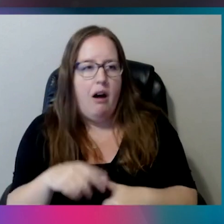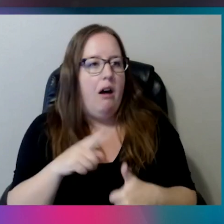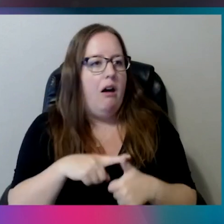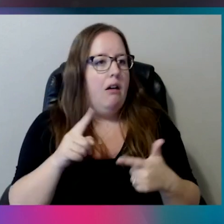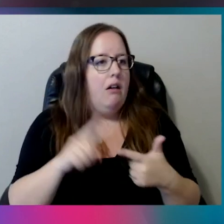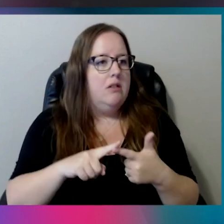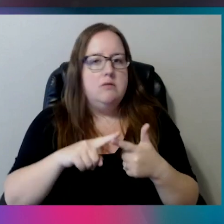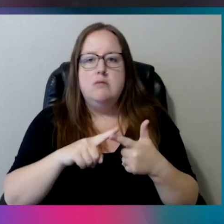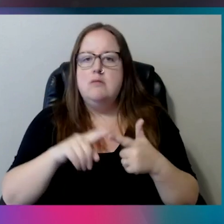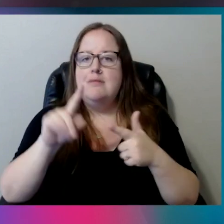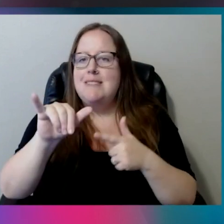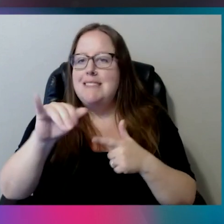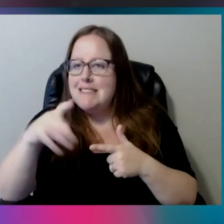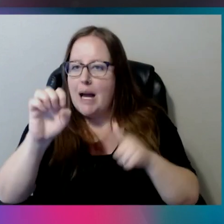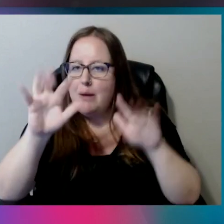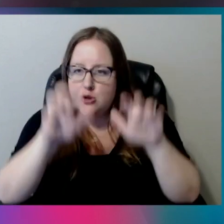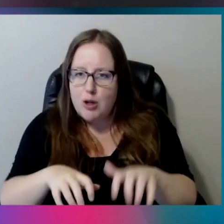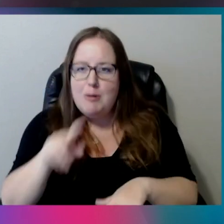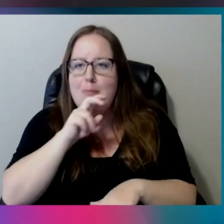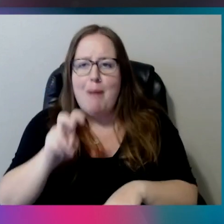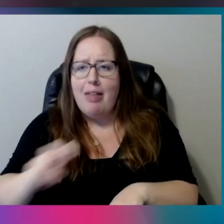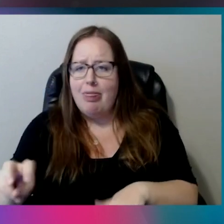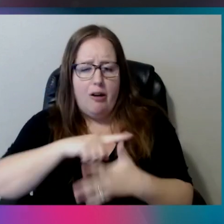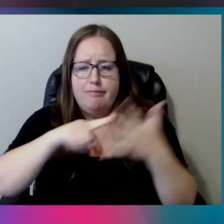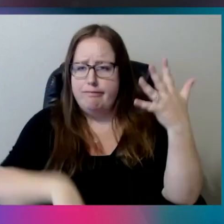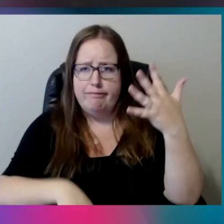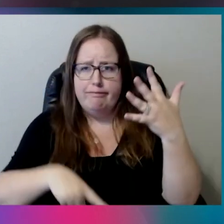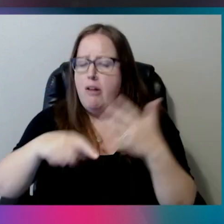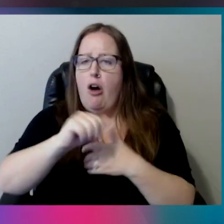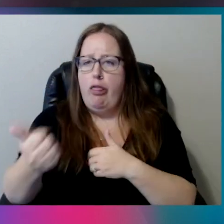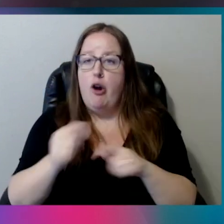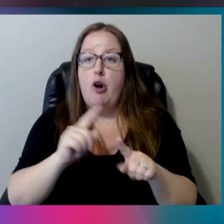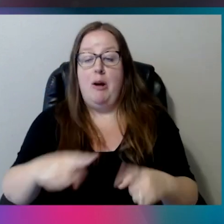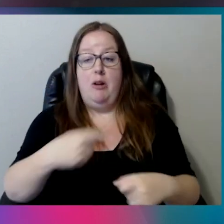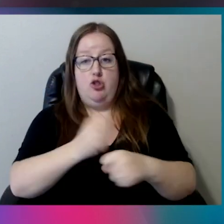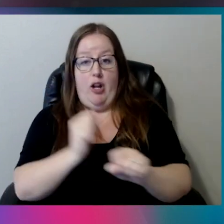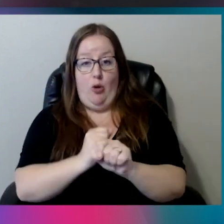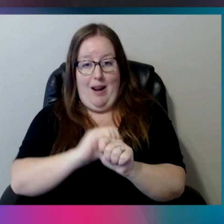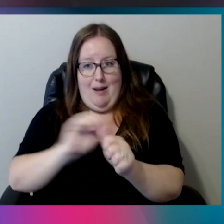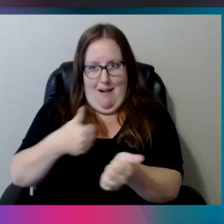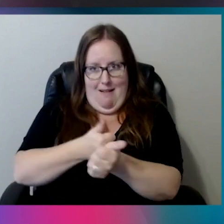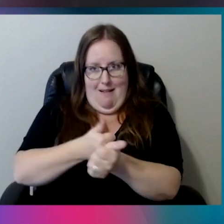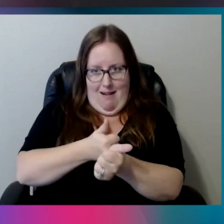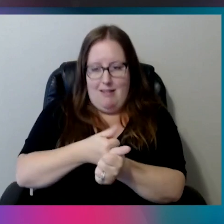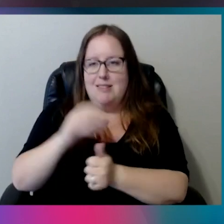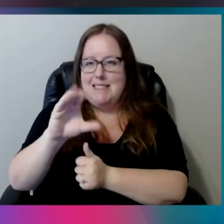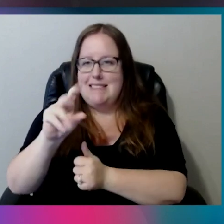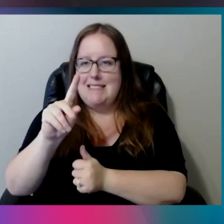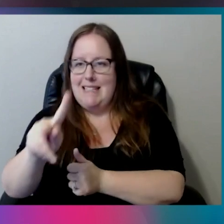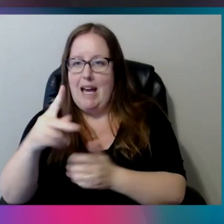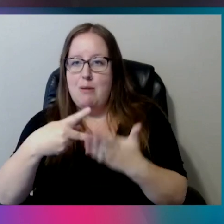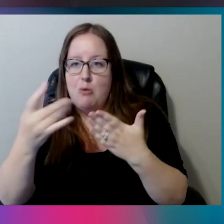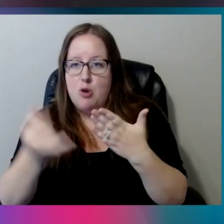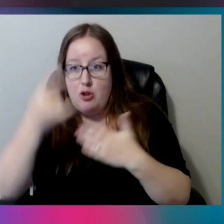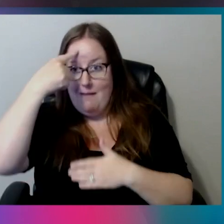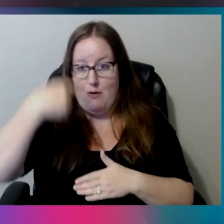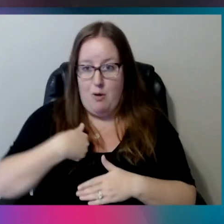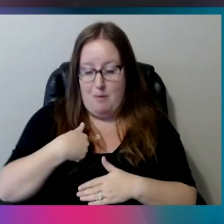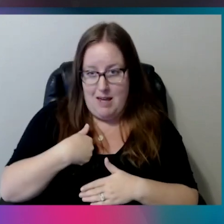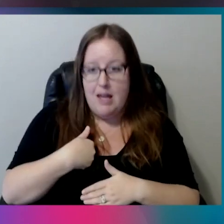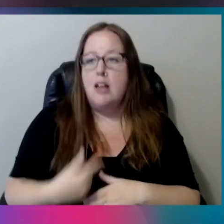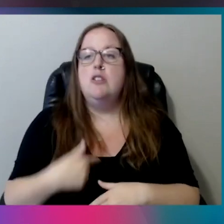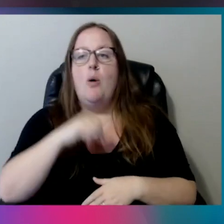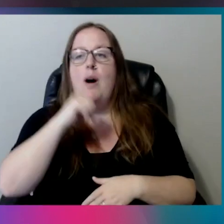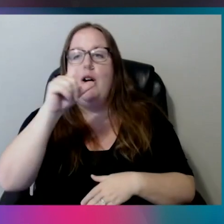TypeScript, Python, I can't remember the other ones, right? Yeah. But it's generated behind the scenes a CDK project for me that I can save and put into my CI/CD